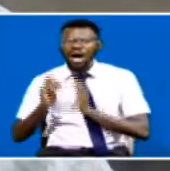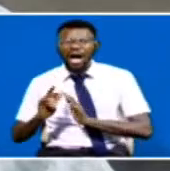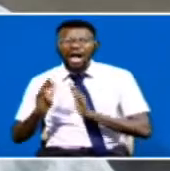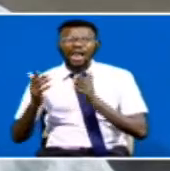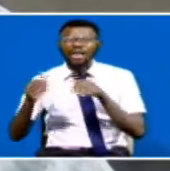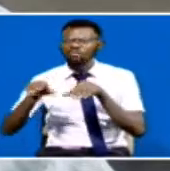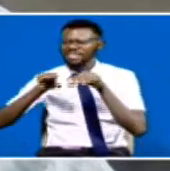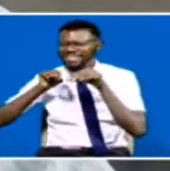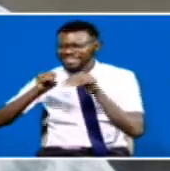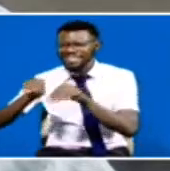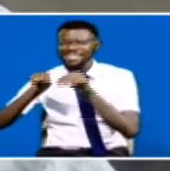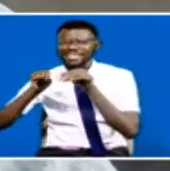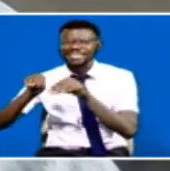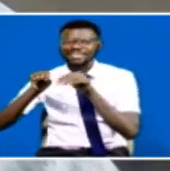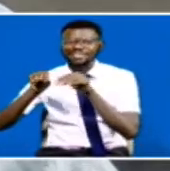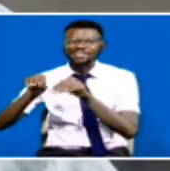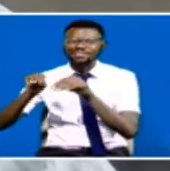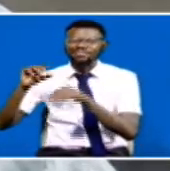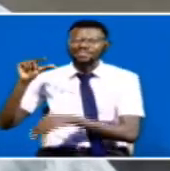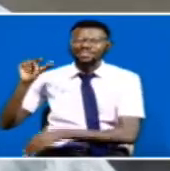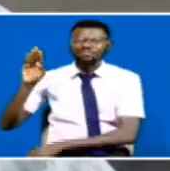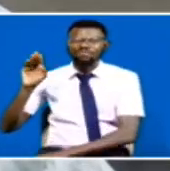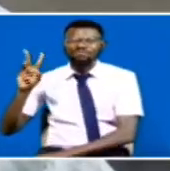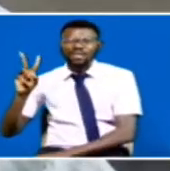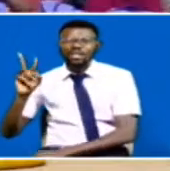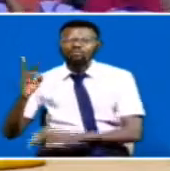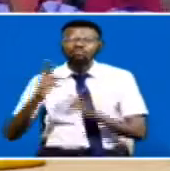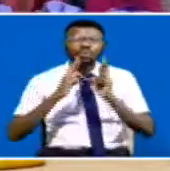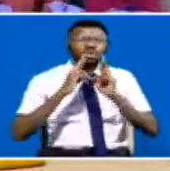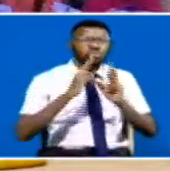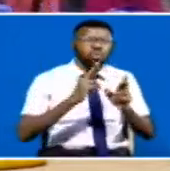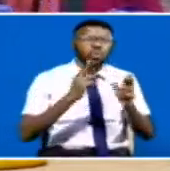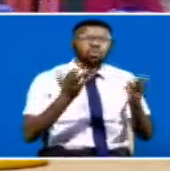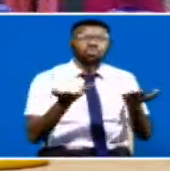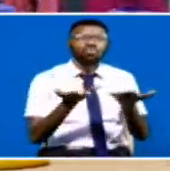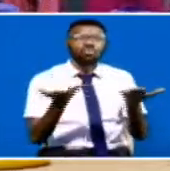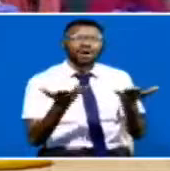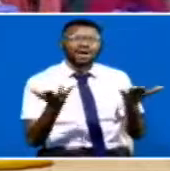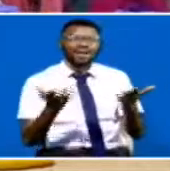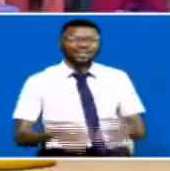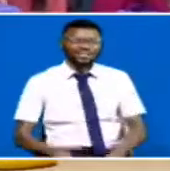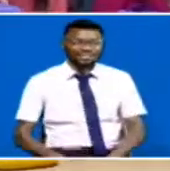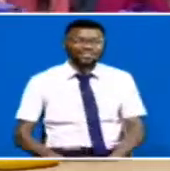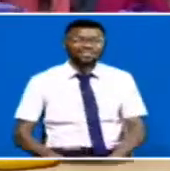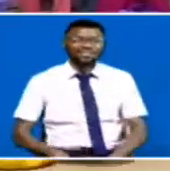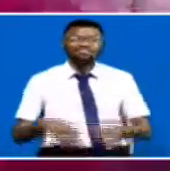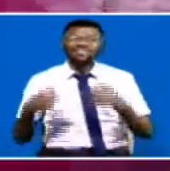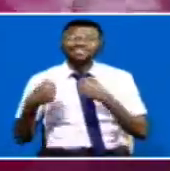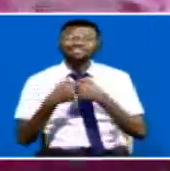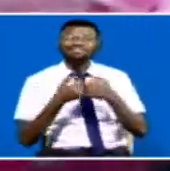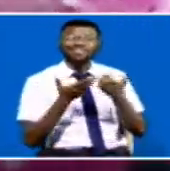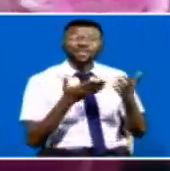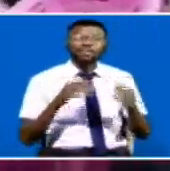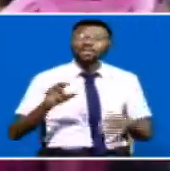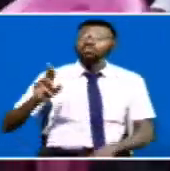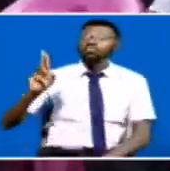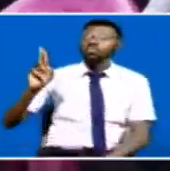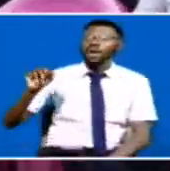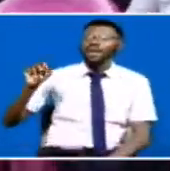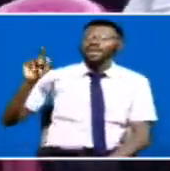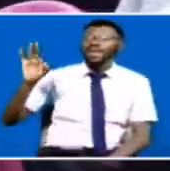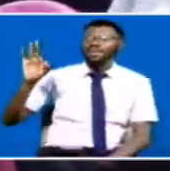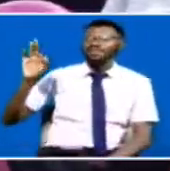types of GBV that are there, where to report them. Amid this crisis, UNFPA has taken steps to